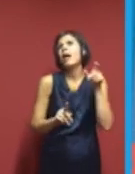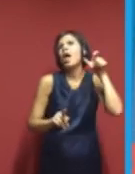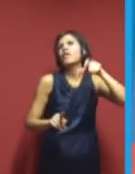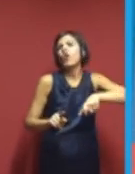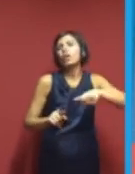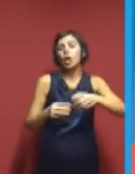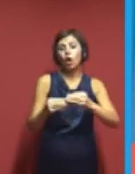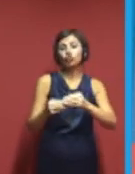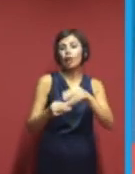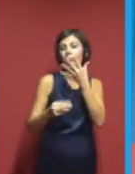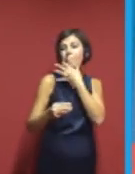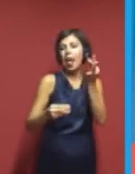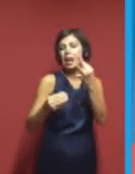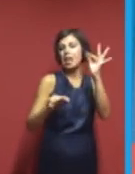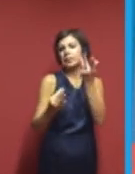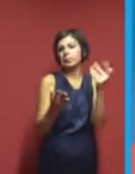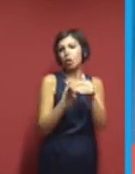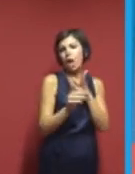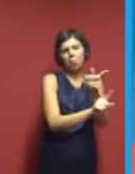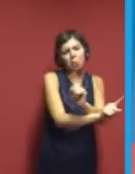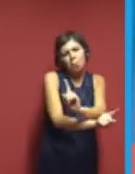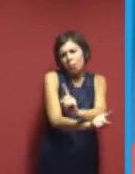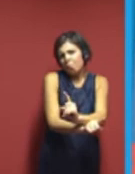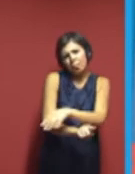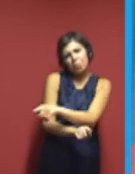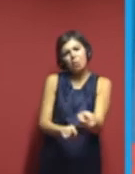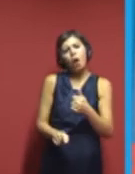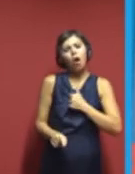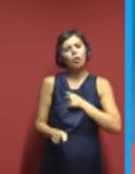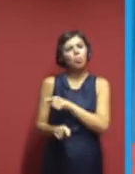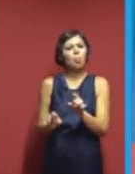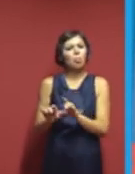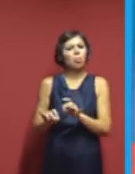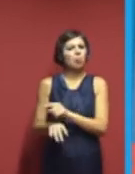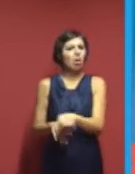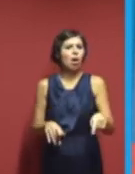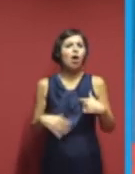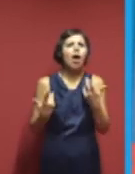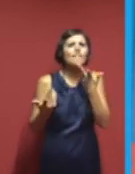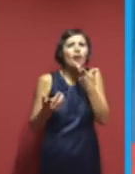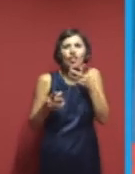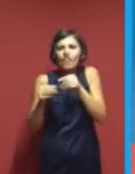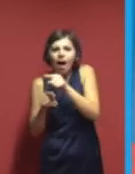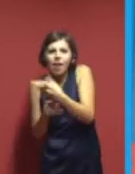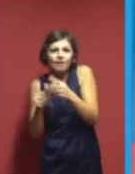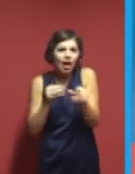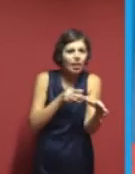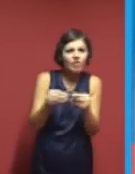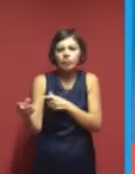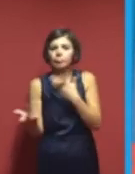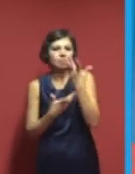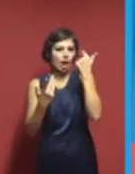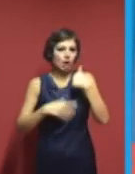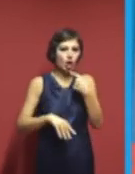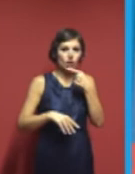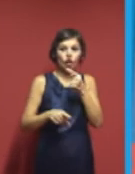so kids choose what projects or challenges they're going to do. We find that if we tell them what to do or how to do it, they